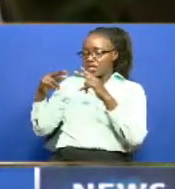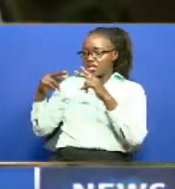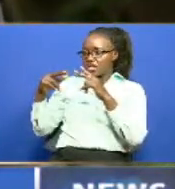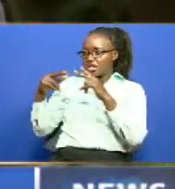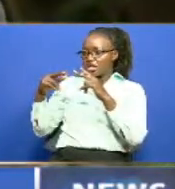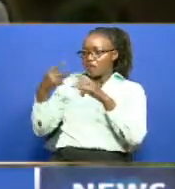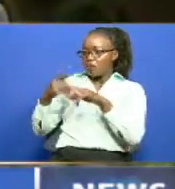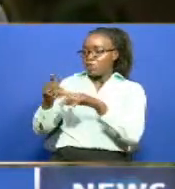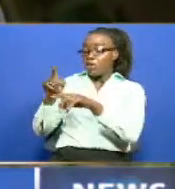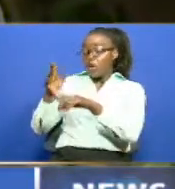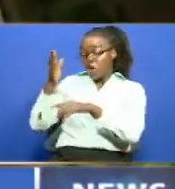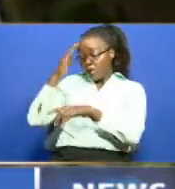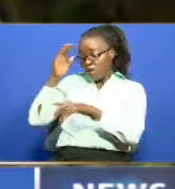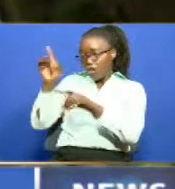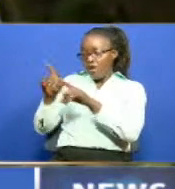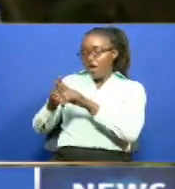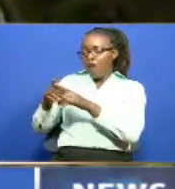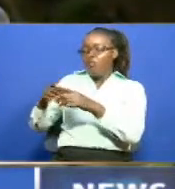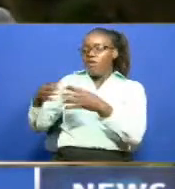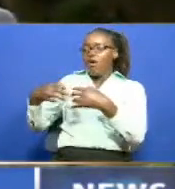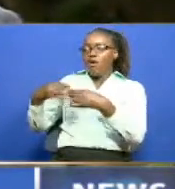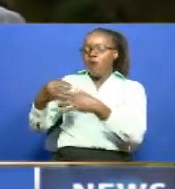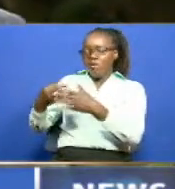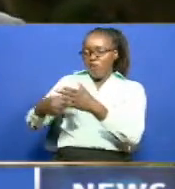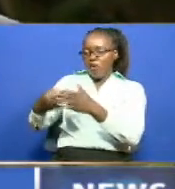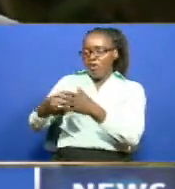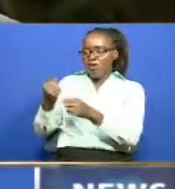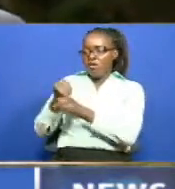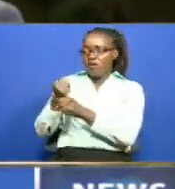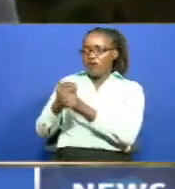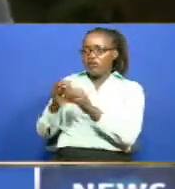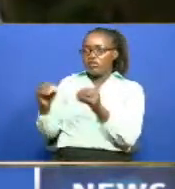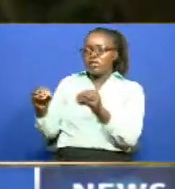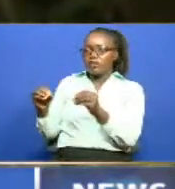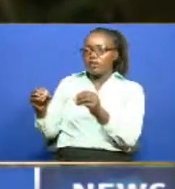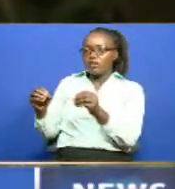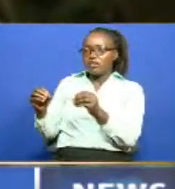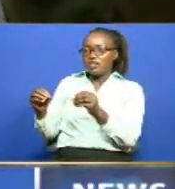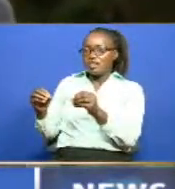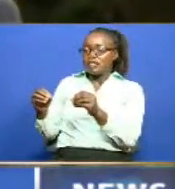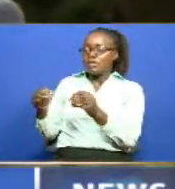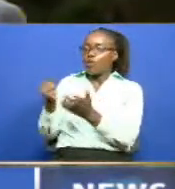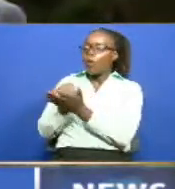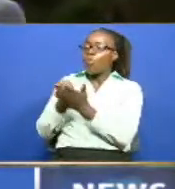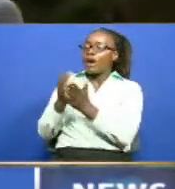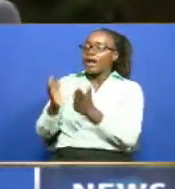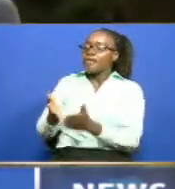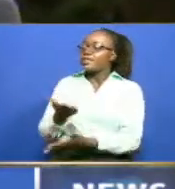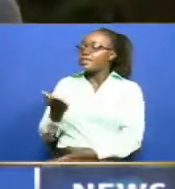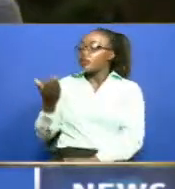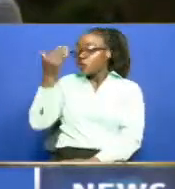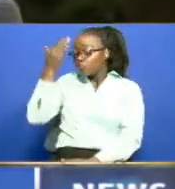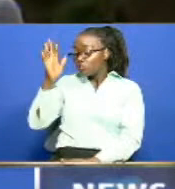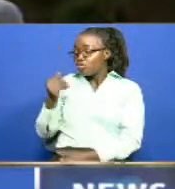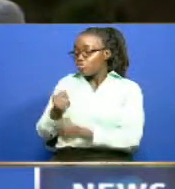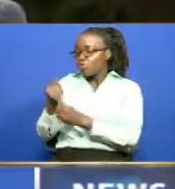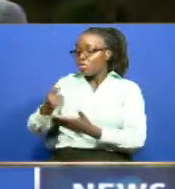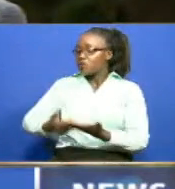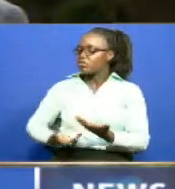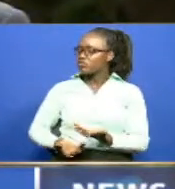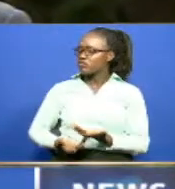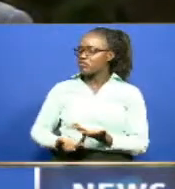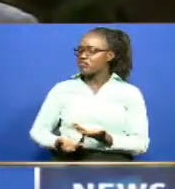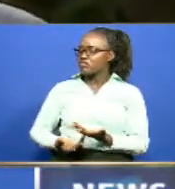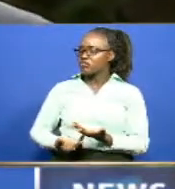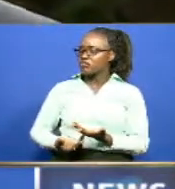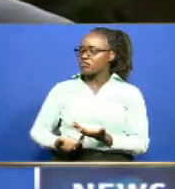was the same for manufacturing. When you have no work and you have staff, you don't know what are we going to do with them. So a